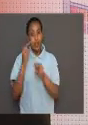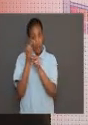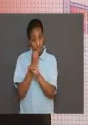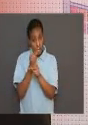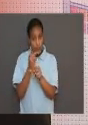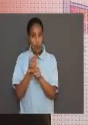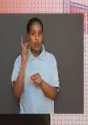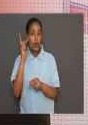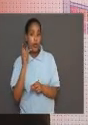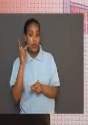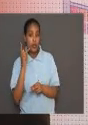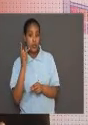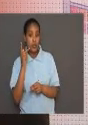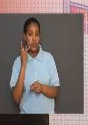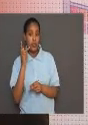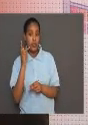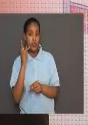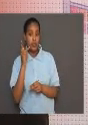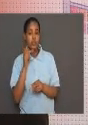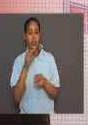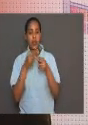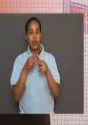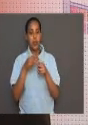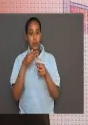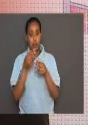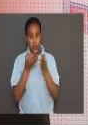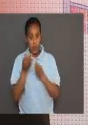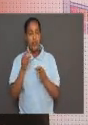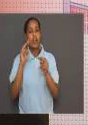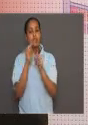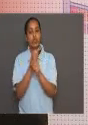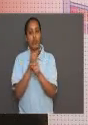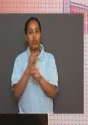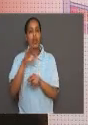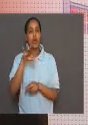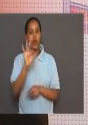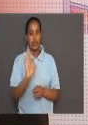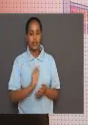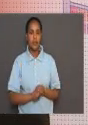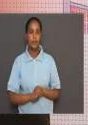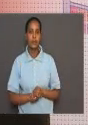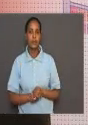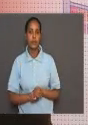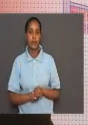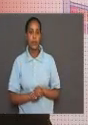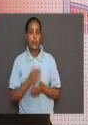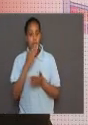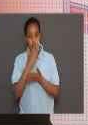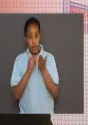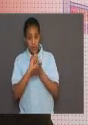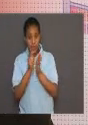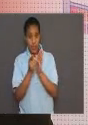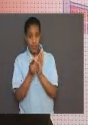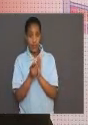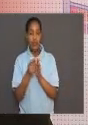Natural polymers, as the name implies, are naturally occurring. Some